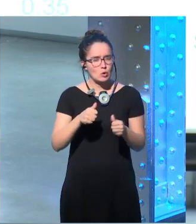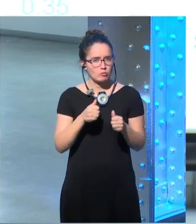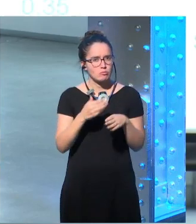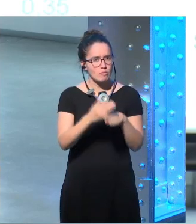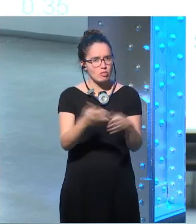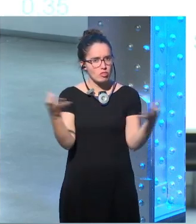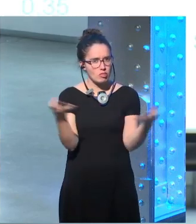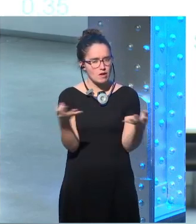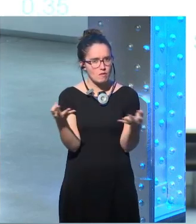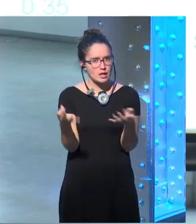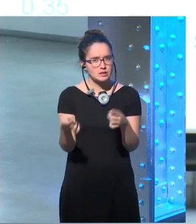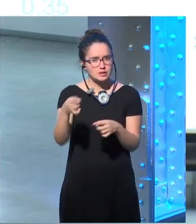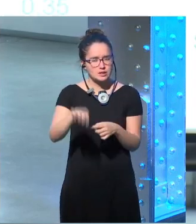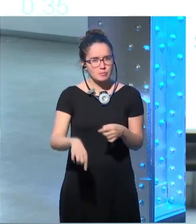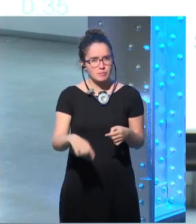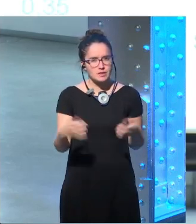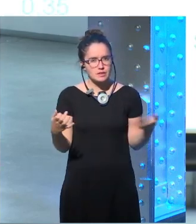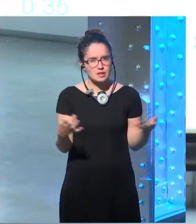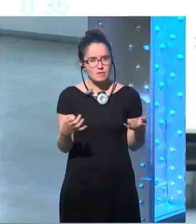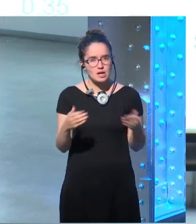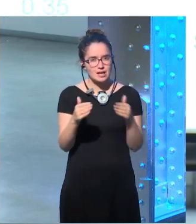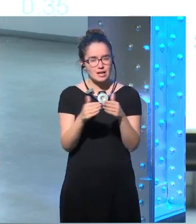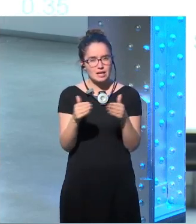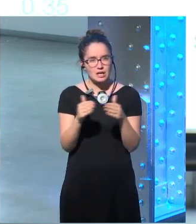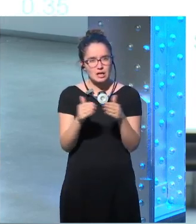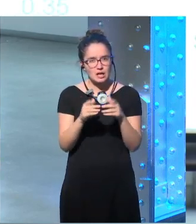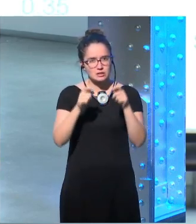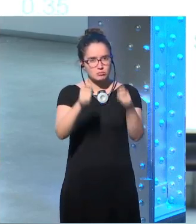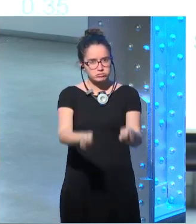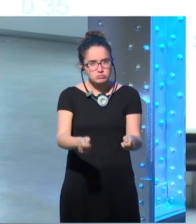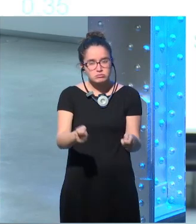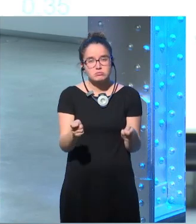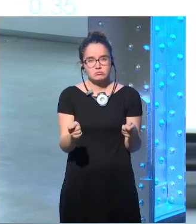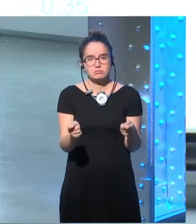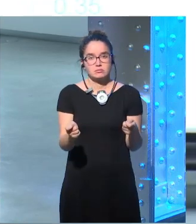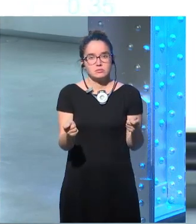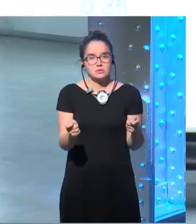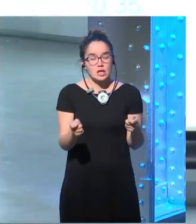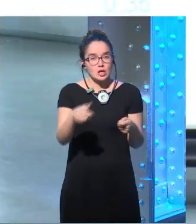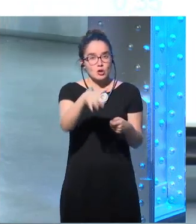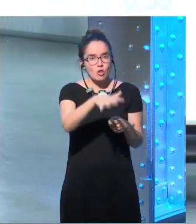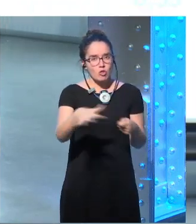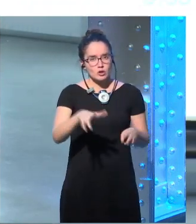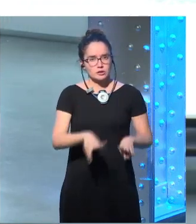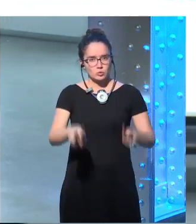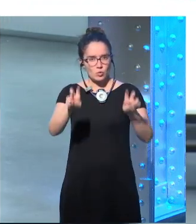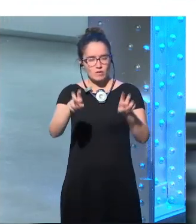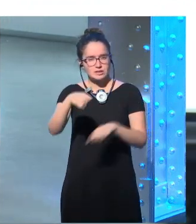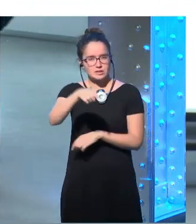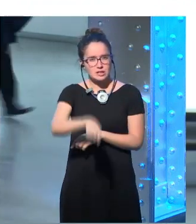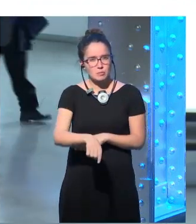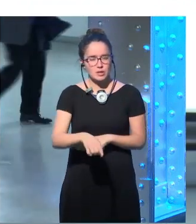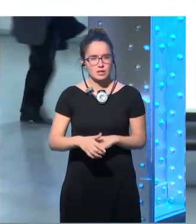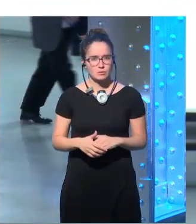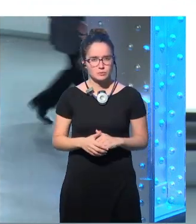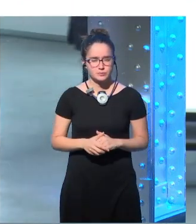providing sufficient housing in those places for people to actually live and work there. And this also means helping the people that